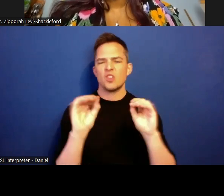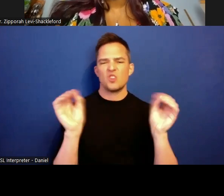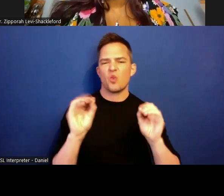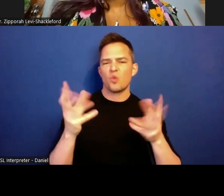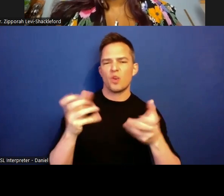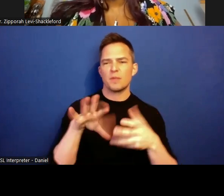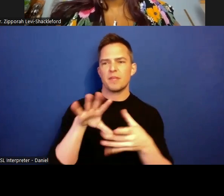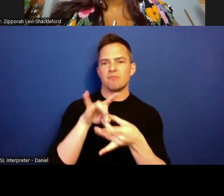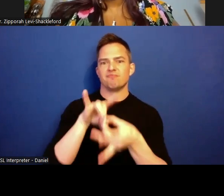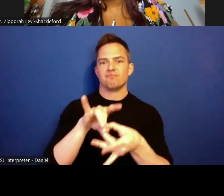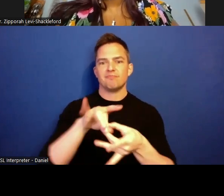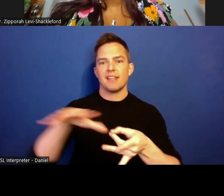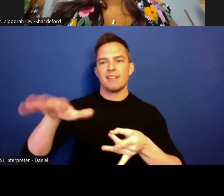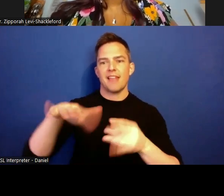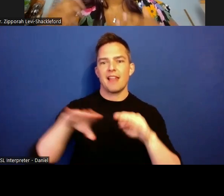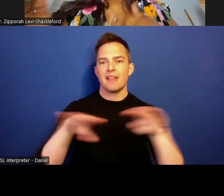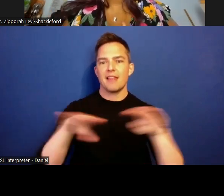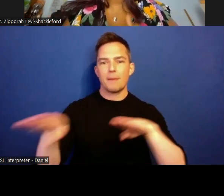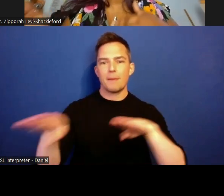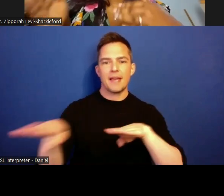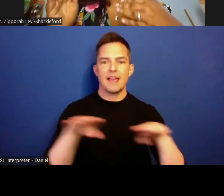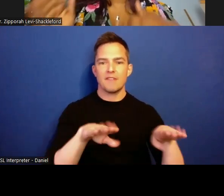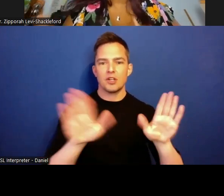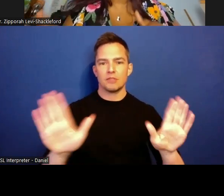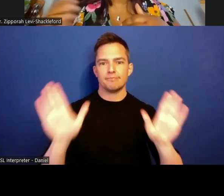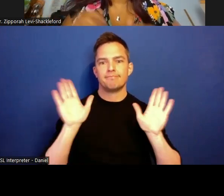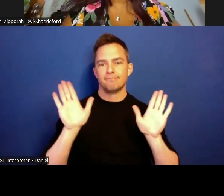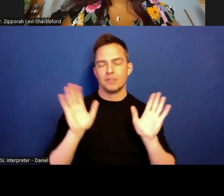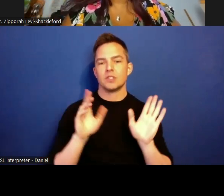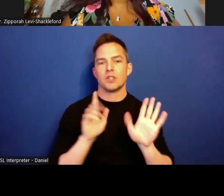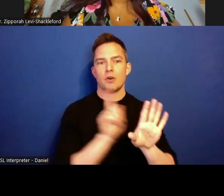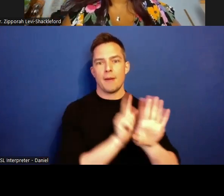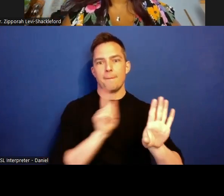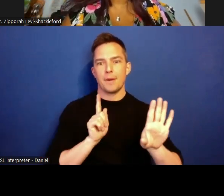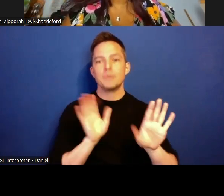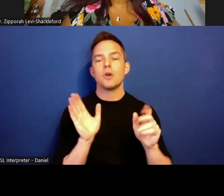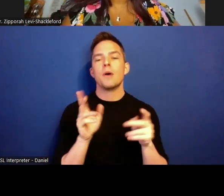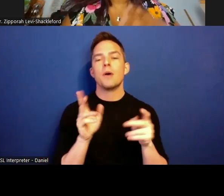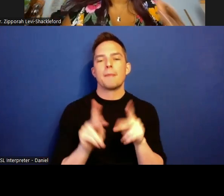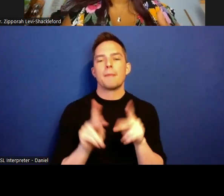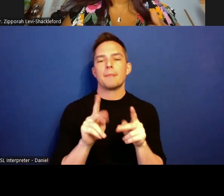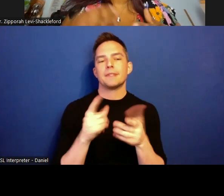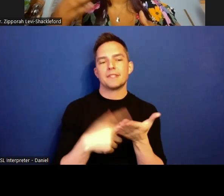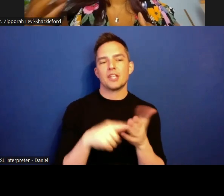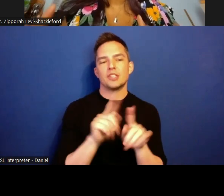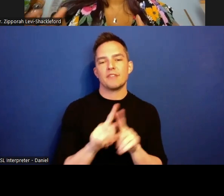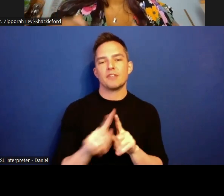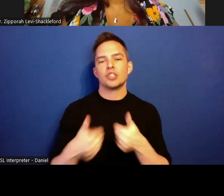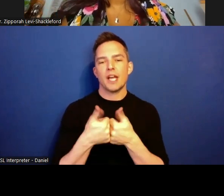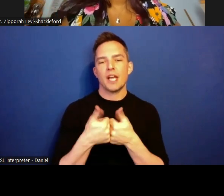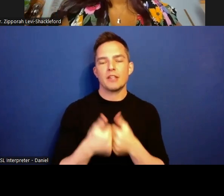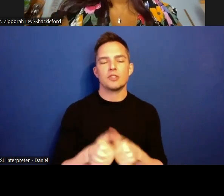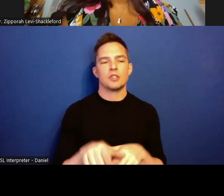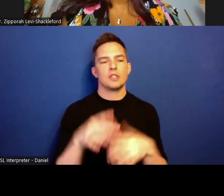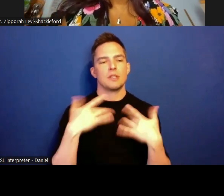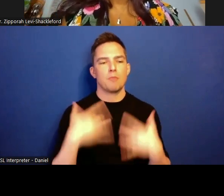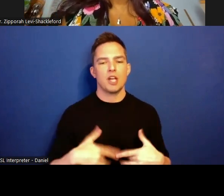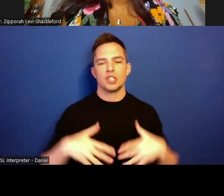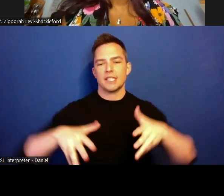be associated with that level of behavior. So again, discussions about different challenges with depression or